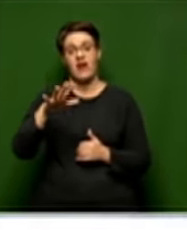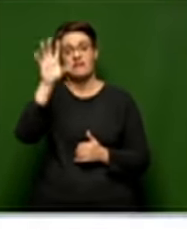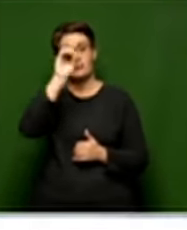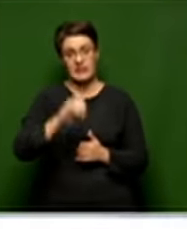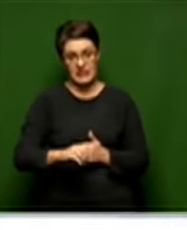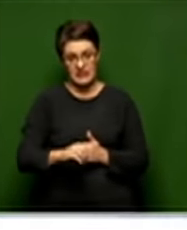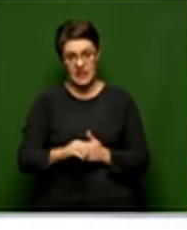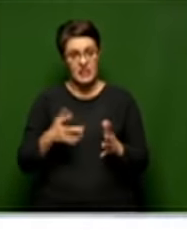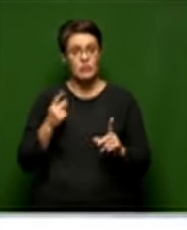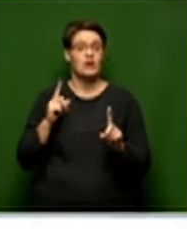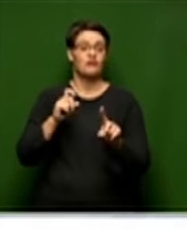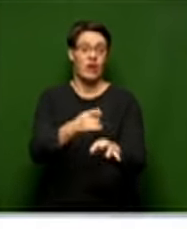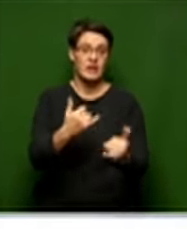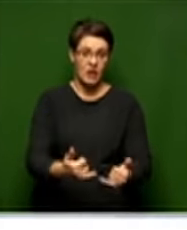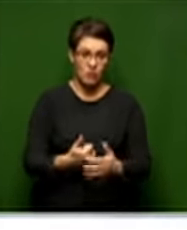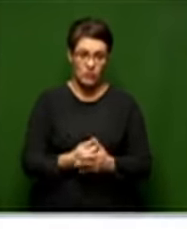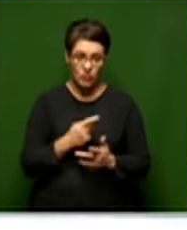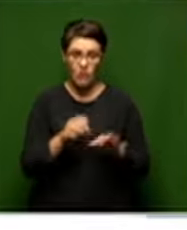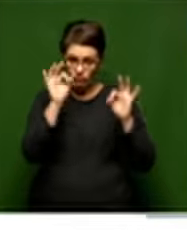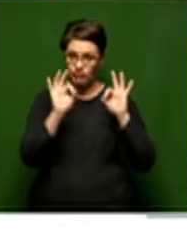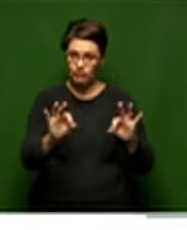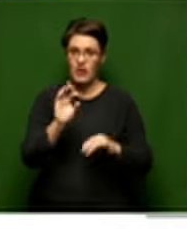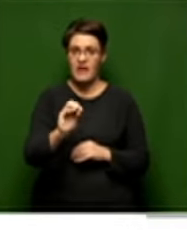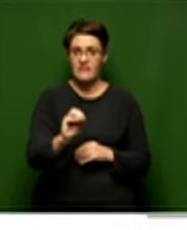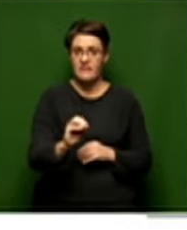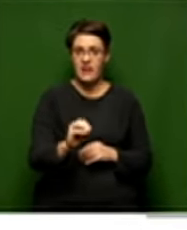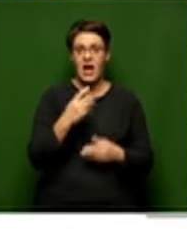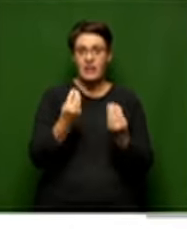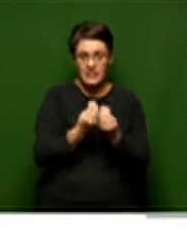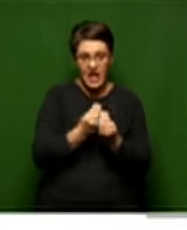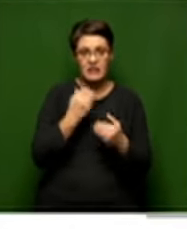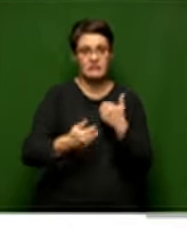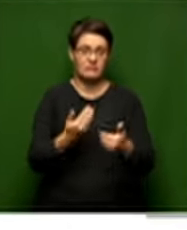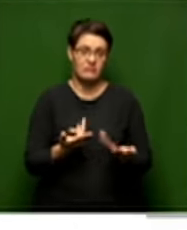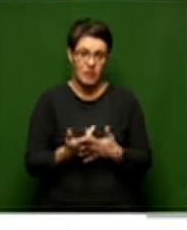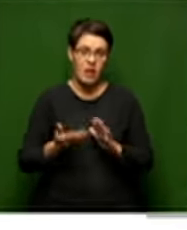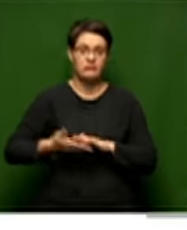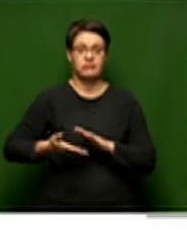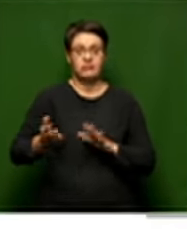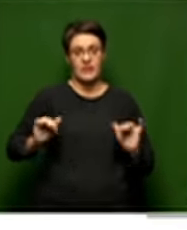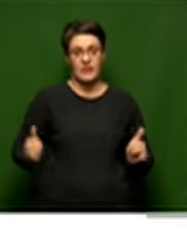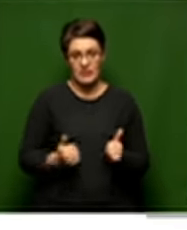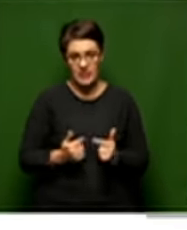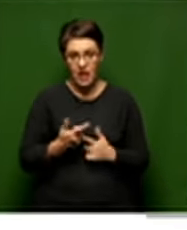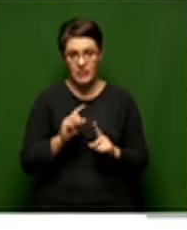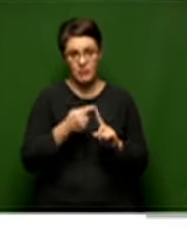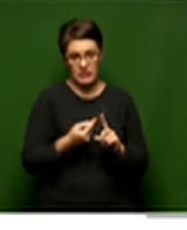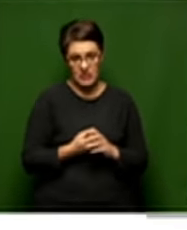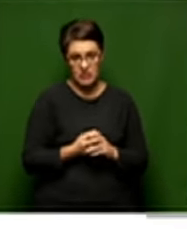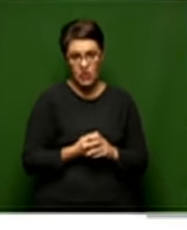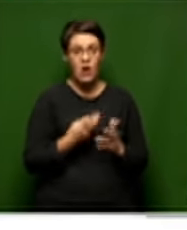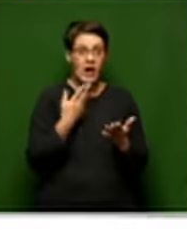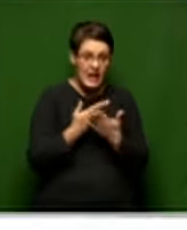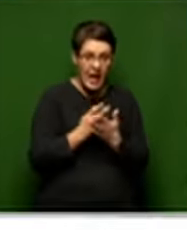14.45%. That's where we're tracking it right now. So you're absolutely right, Leanne. Things are moving along quite quickly at this point. So things